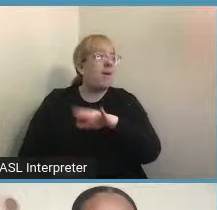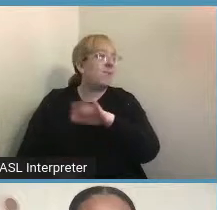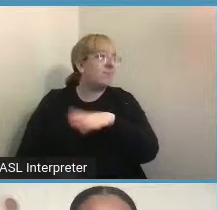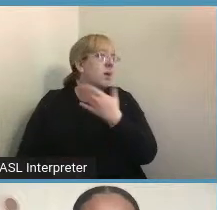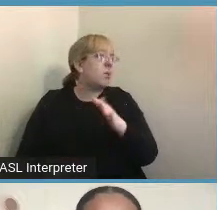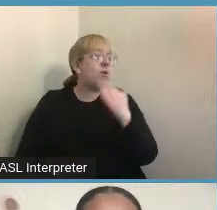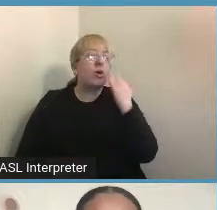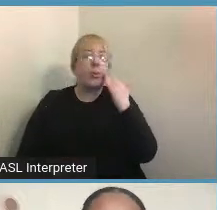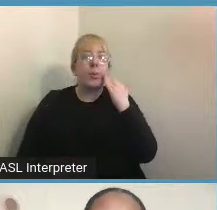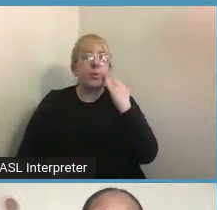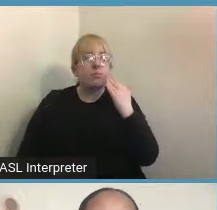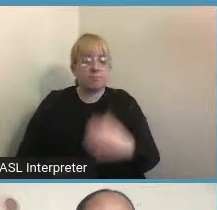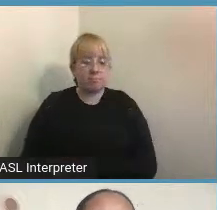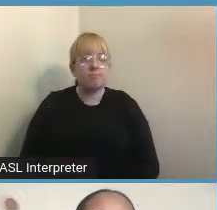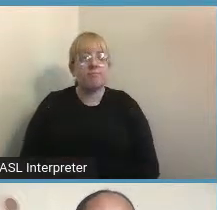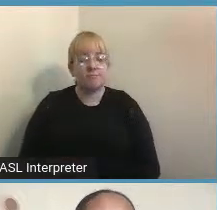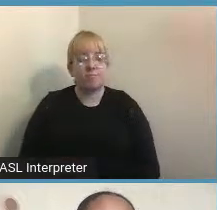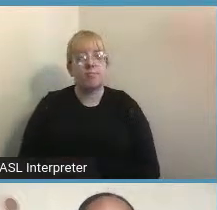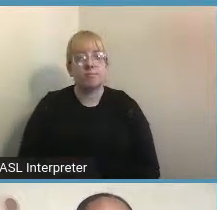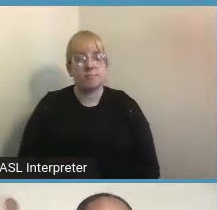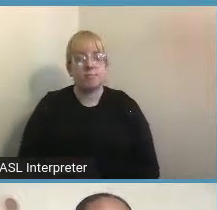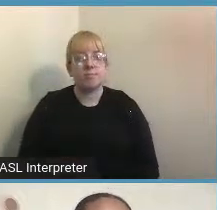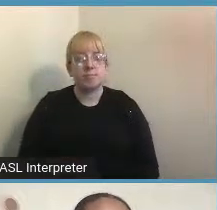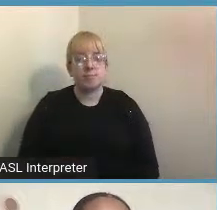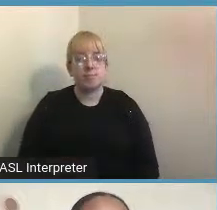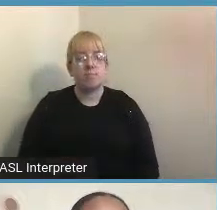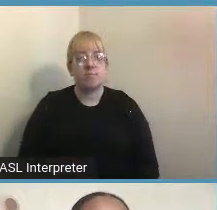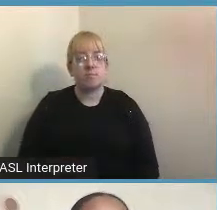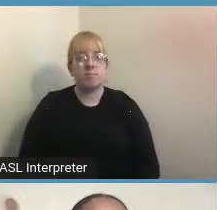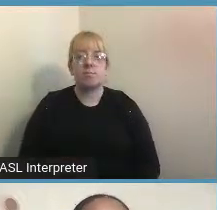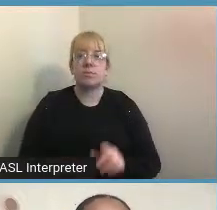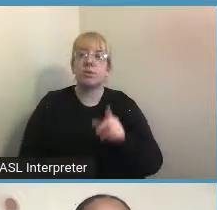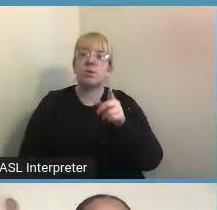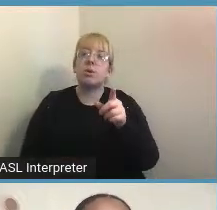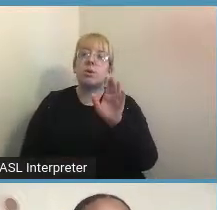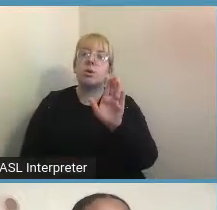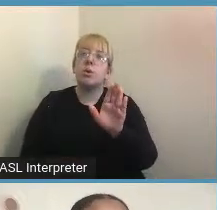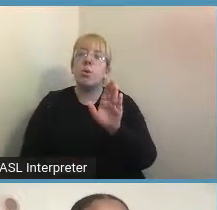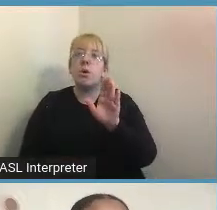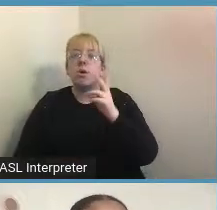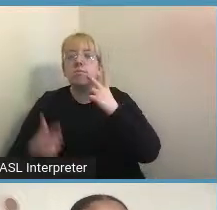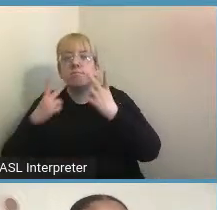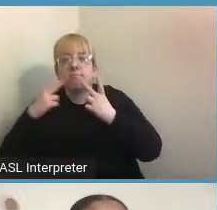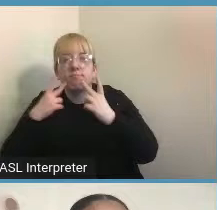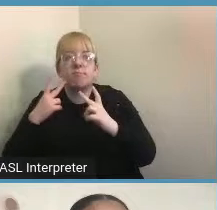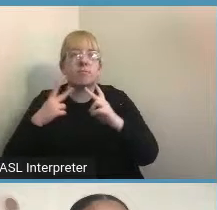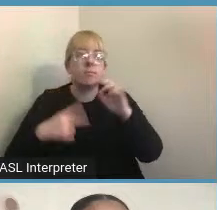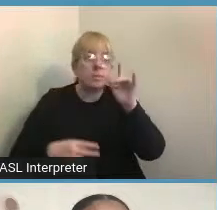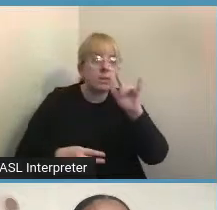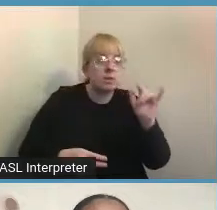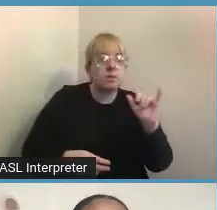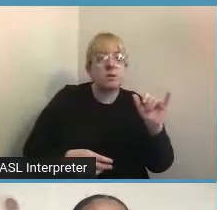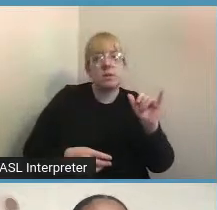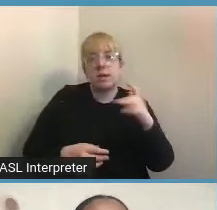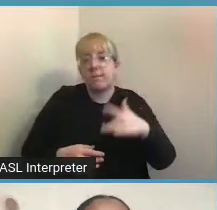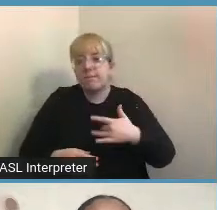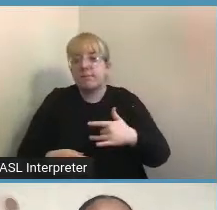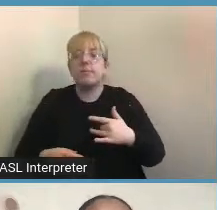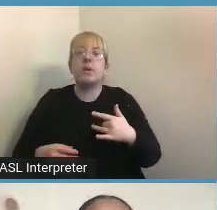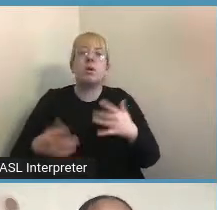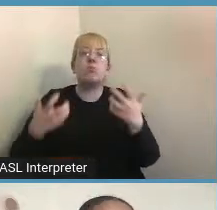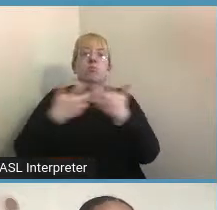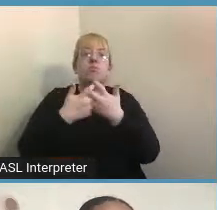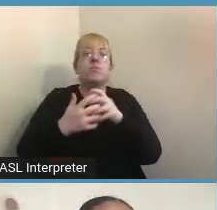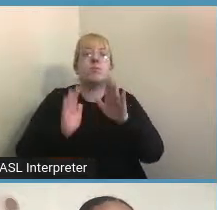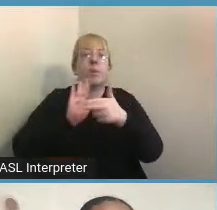handle. So your look and feel should align with your brand guidelines, and your